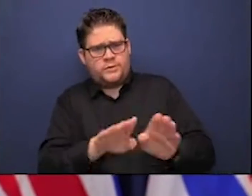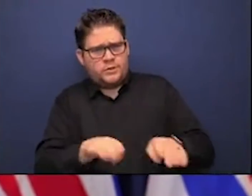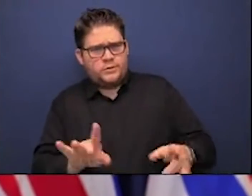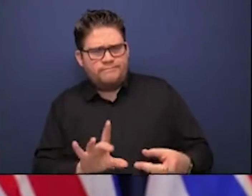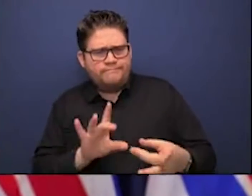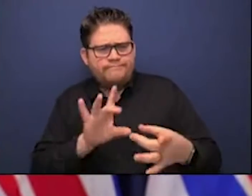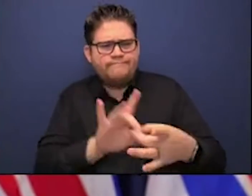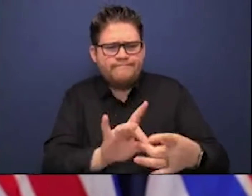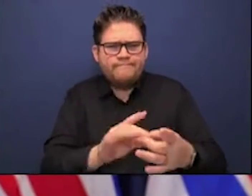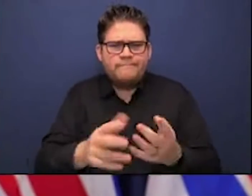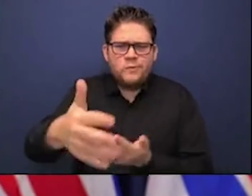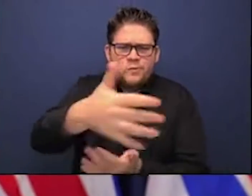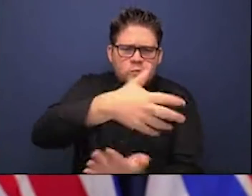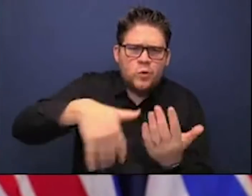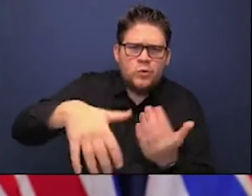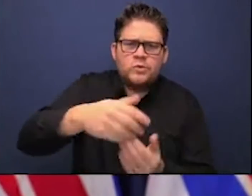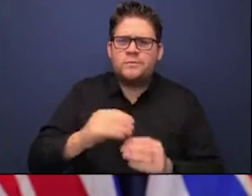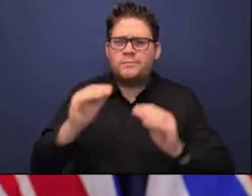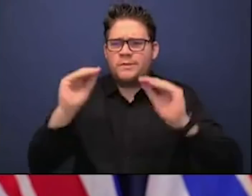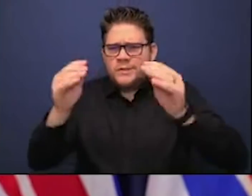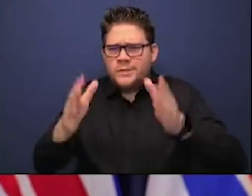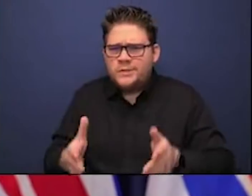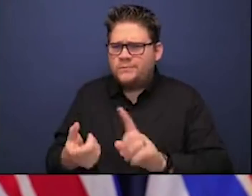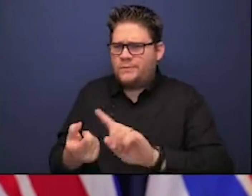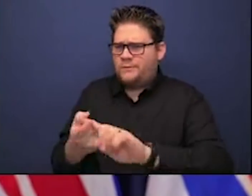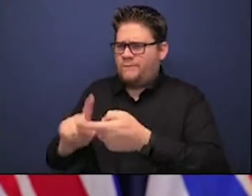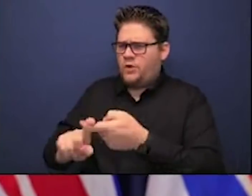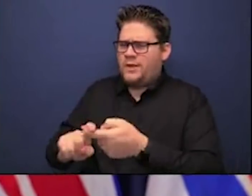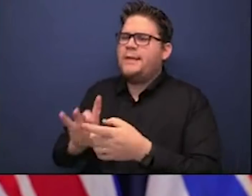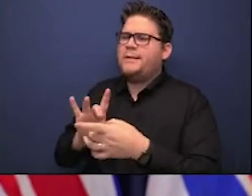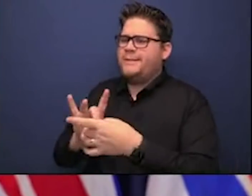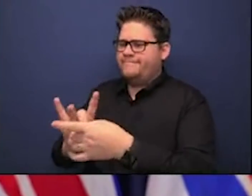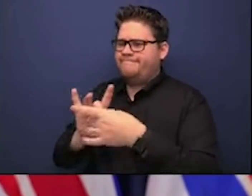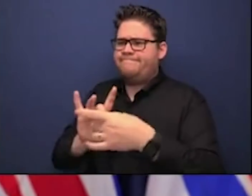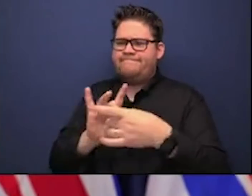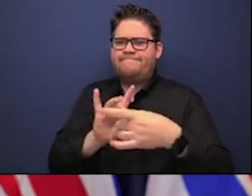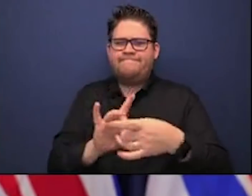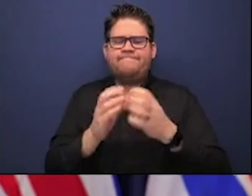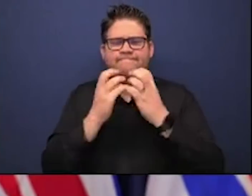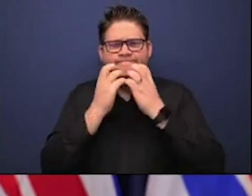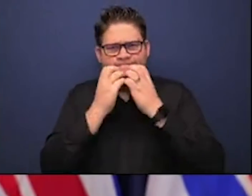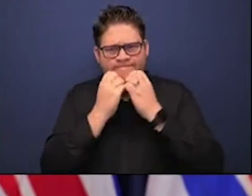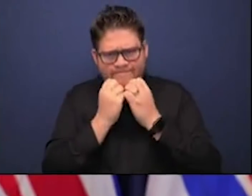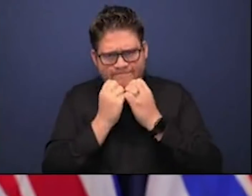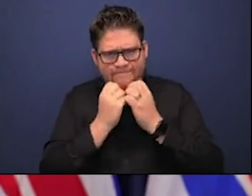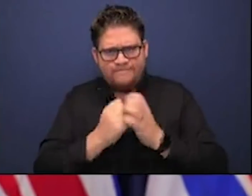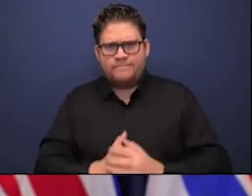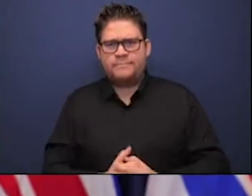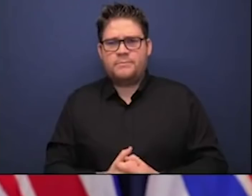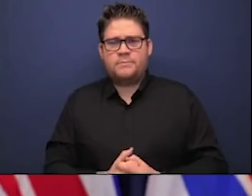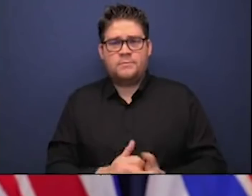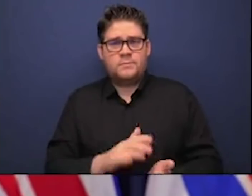that's why keeping schools safe and open remains a priority for our government.